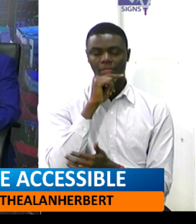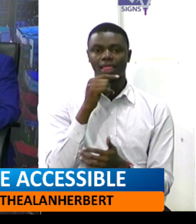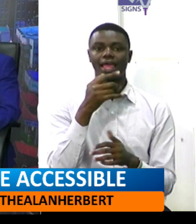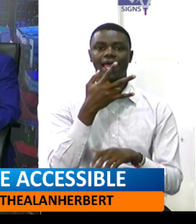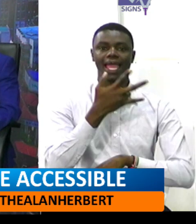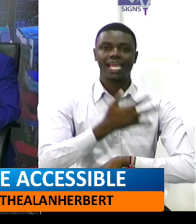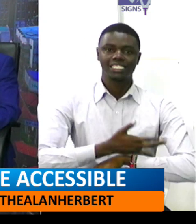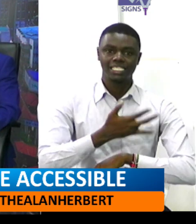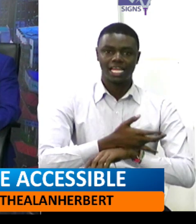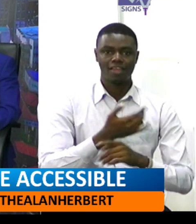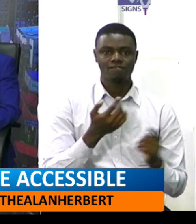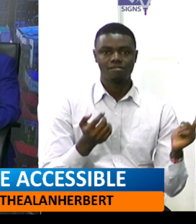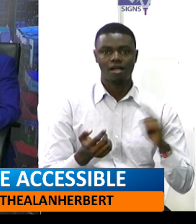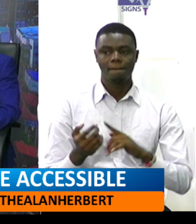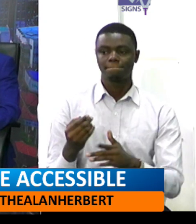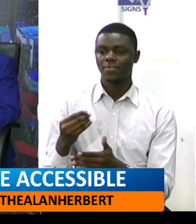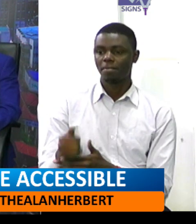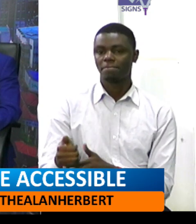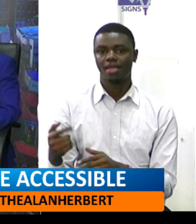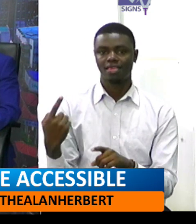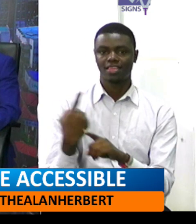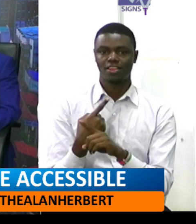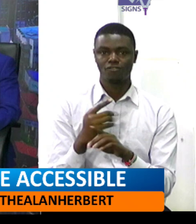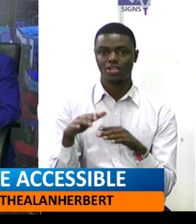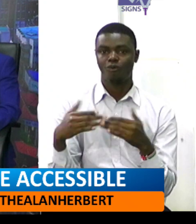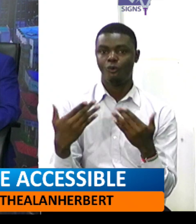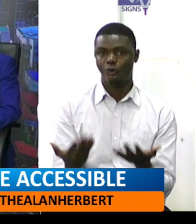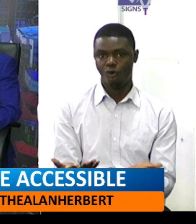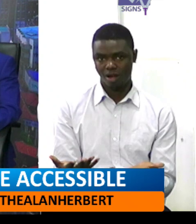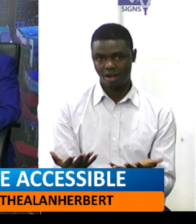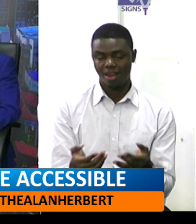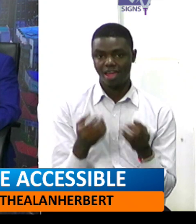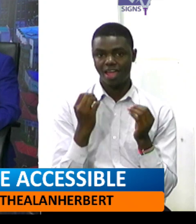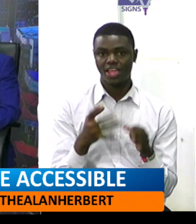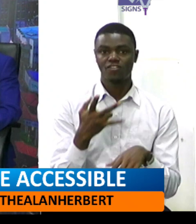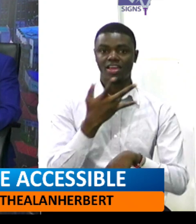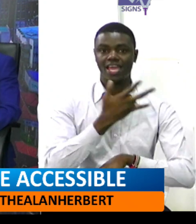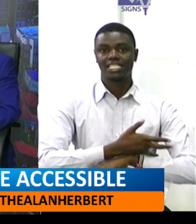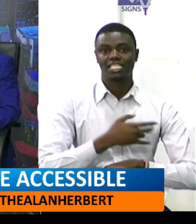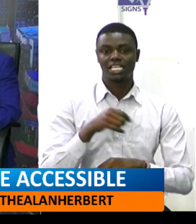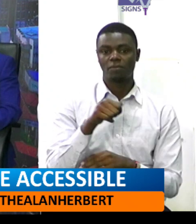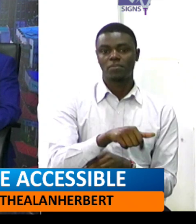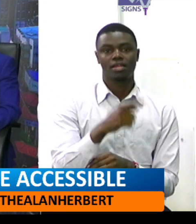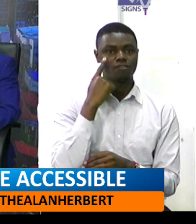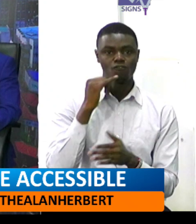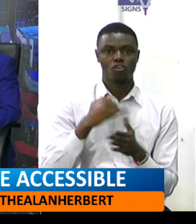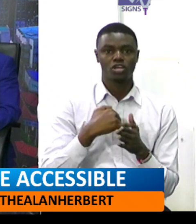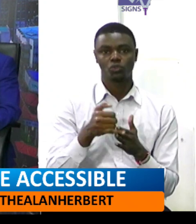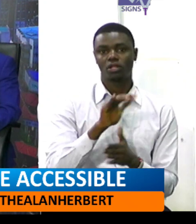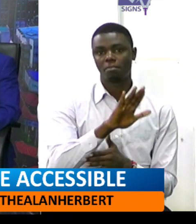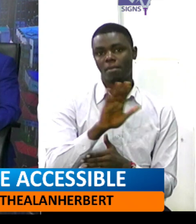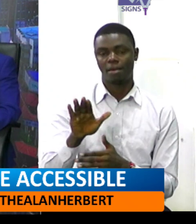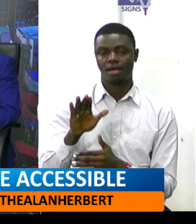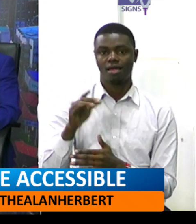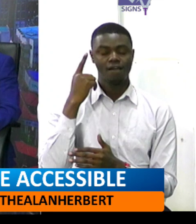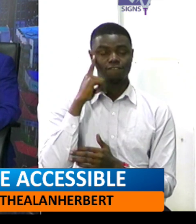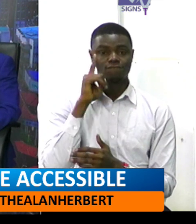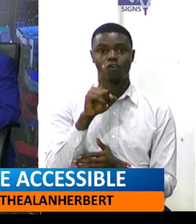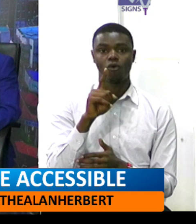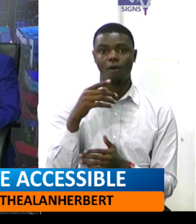SHIF should come in and pay the difference. Or if SHIF has paid for your insurance, for